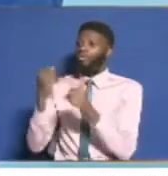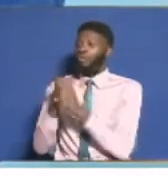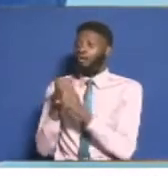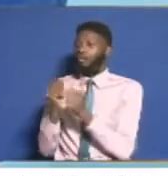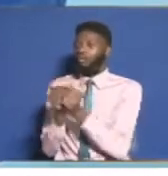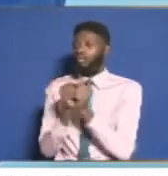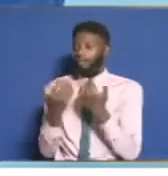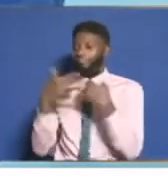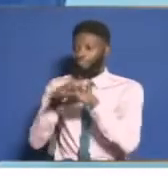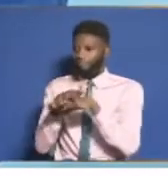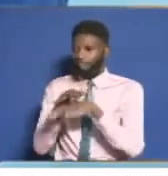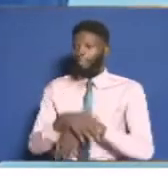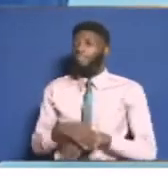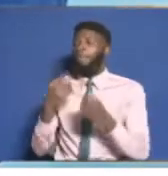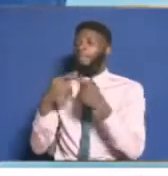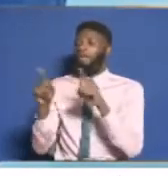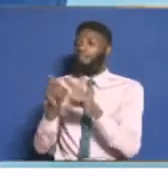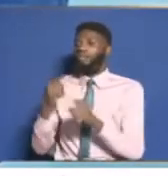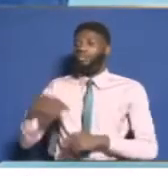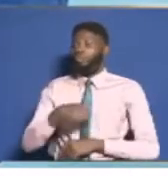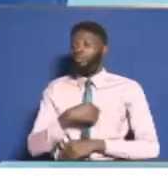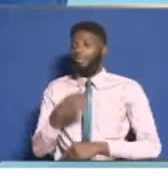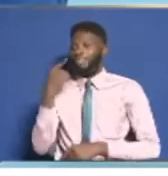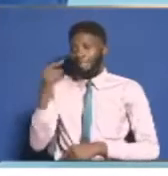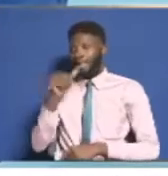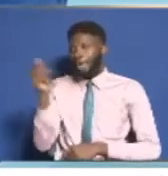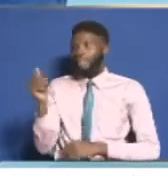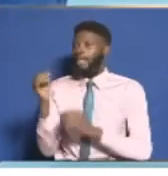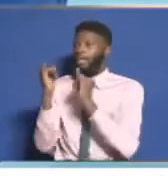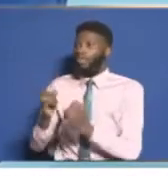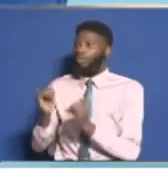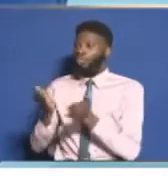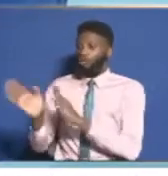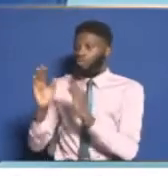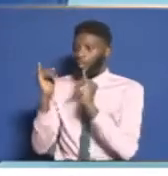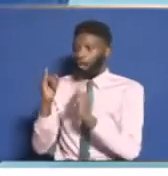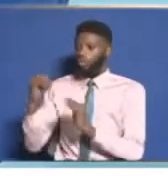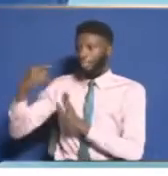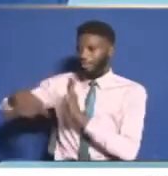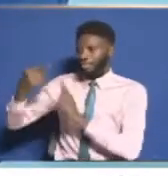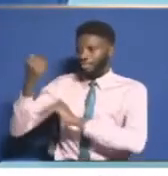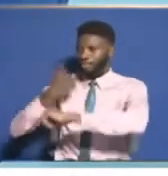we have seen the nascent and the emerging opportunities or industries coming up, whereby